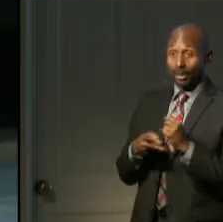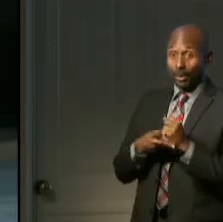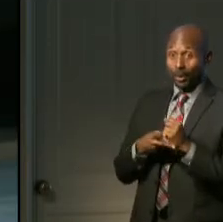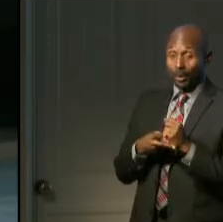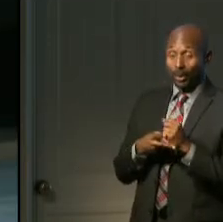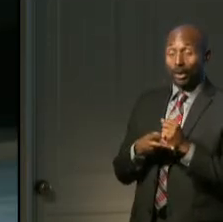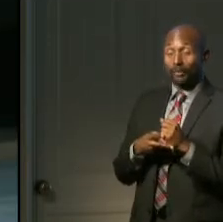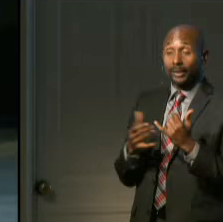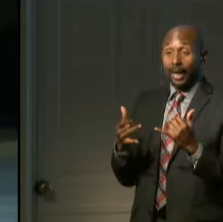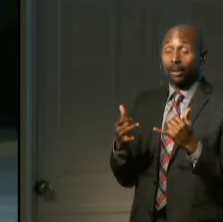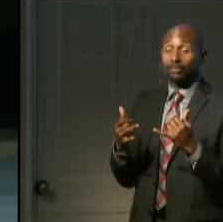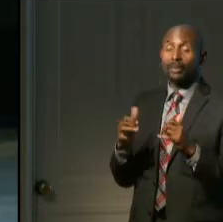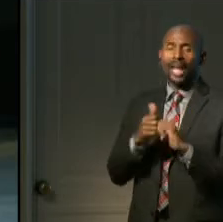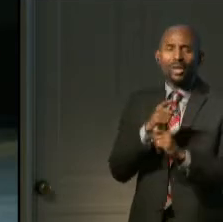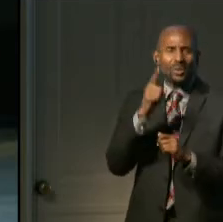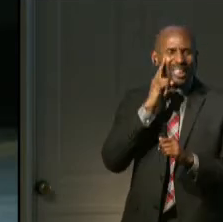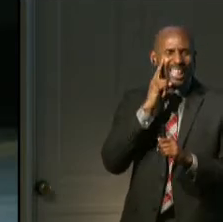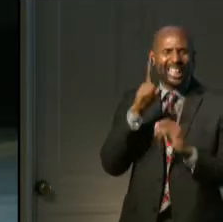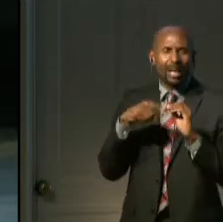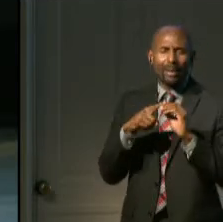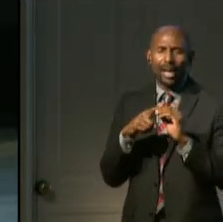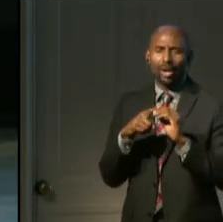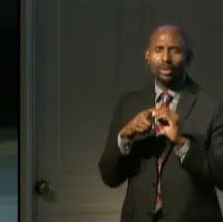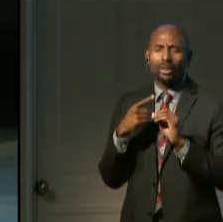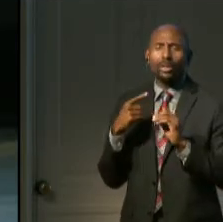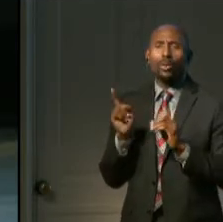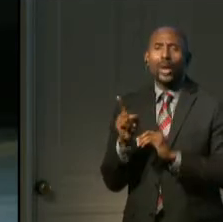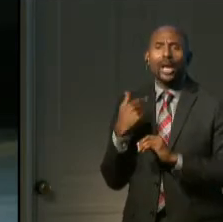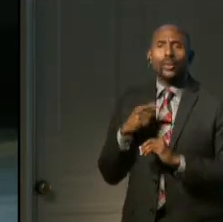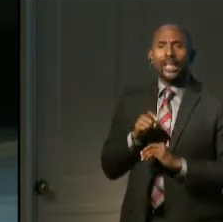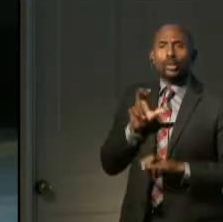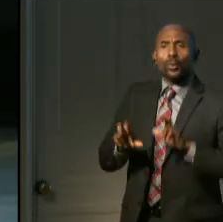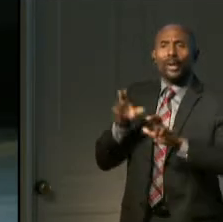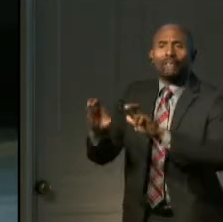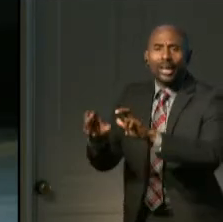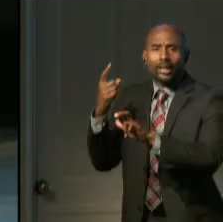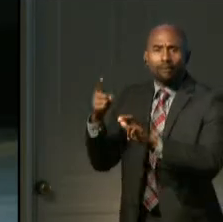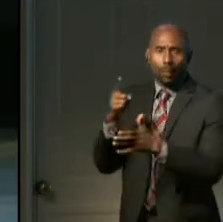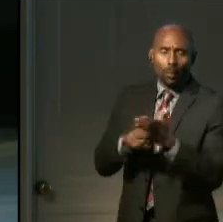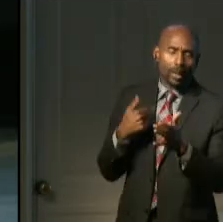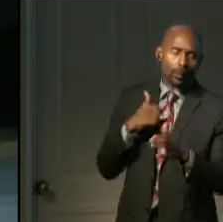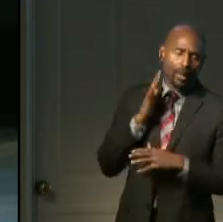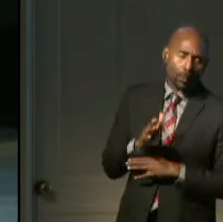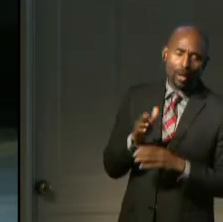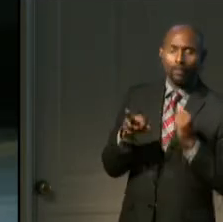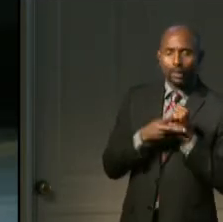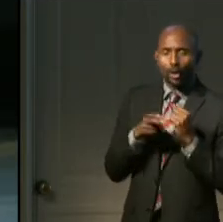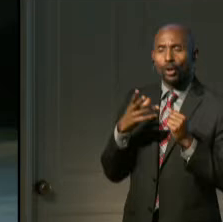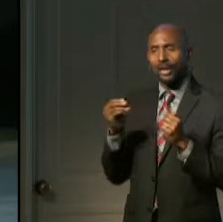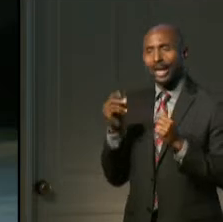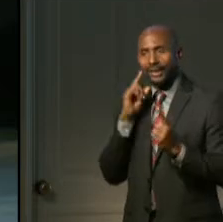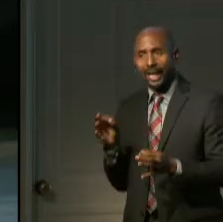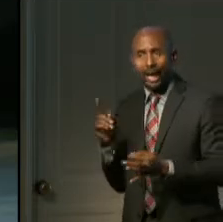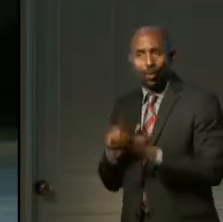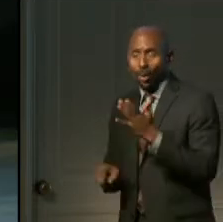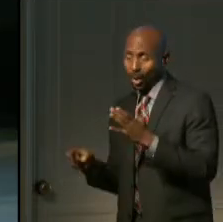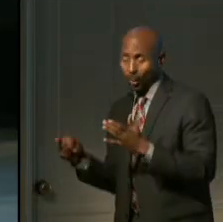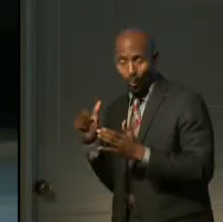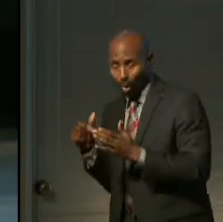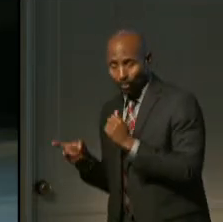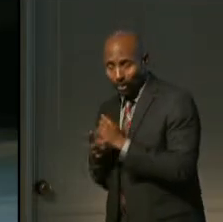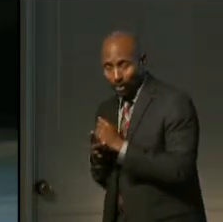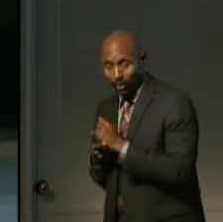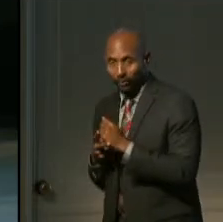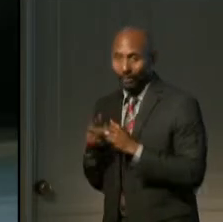should be making the investments in what we preserve and what we don't? Because it's a cost-benefit analysis in each of